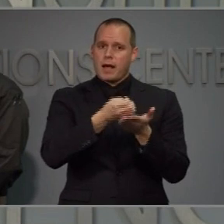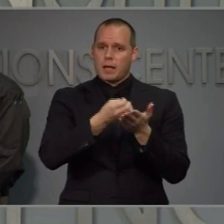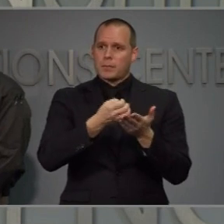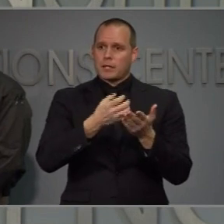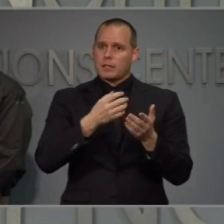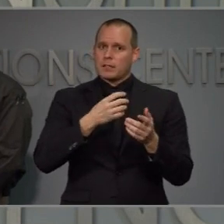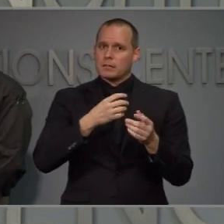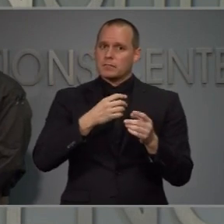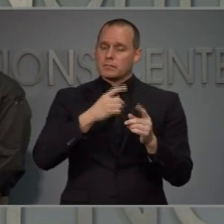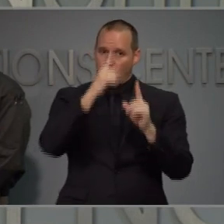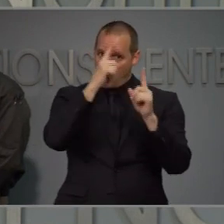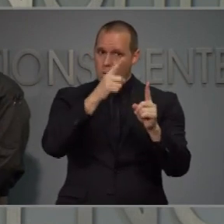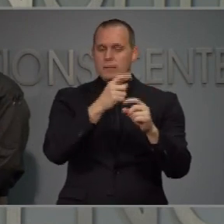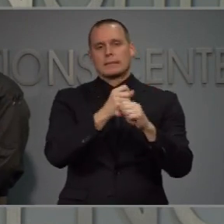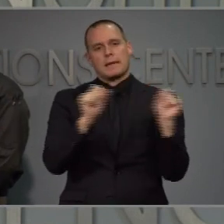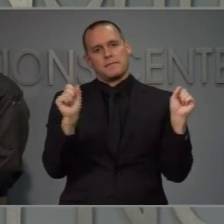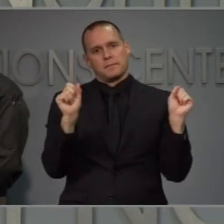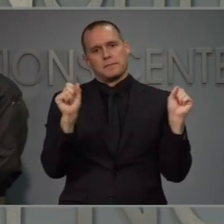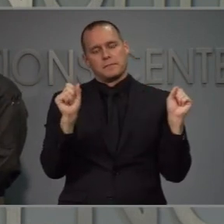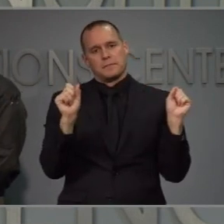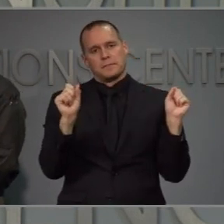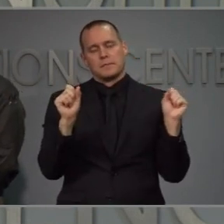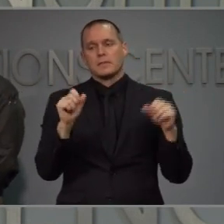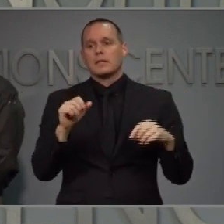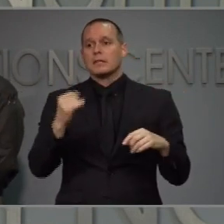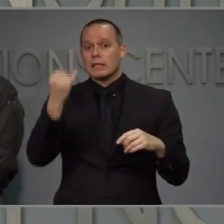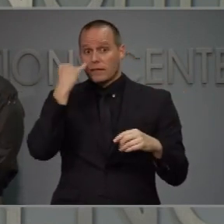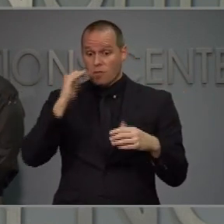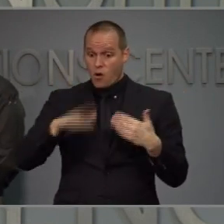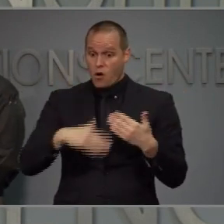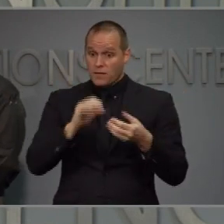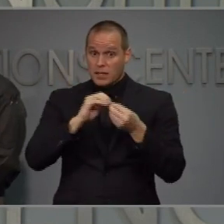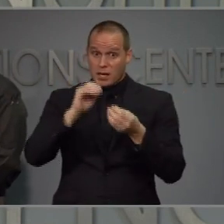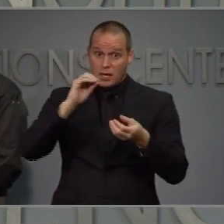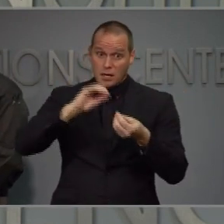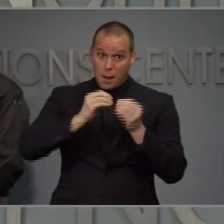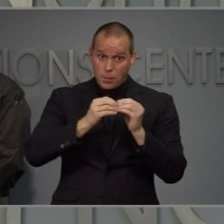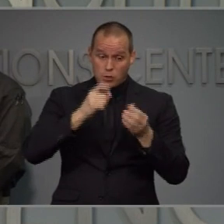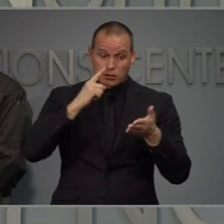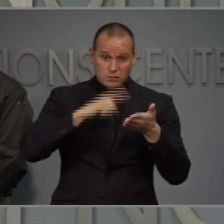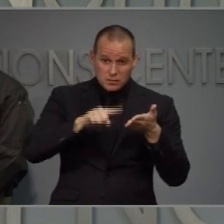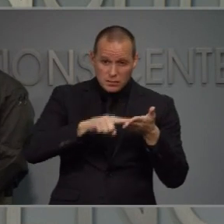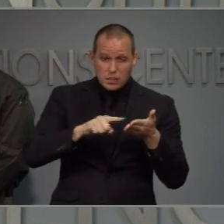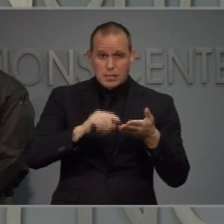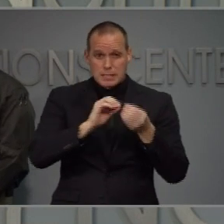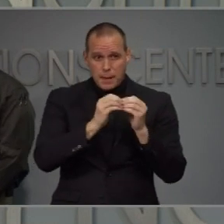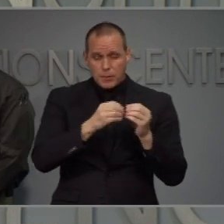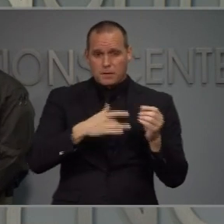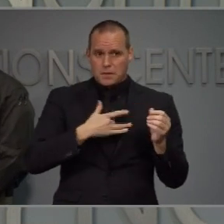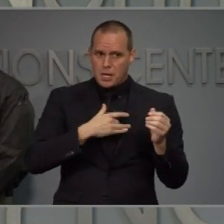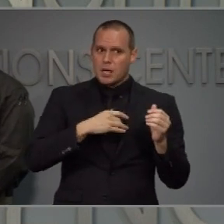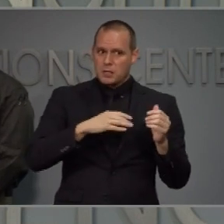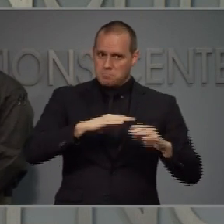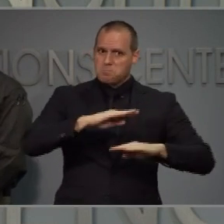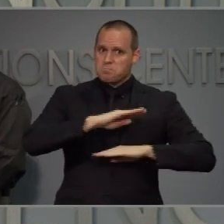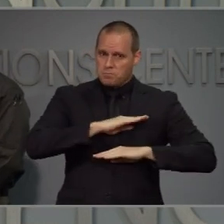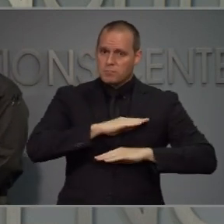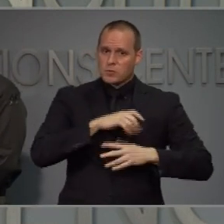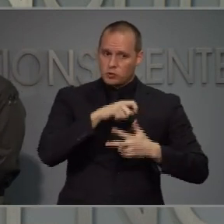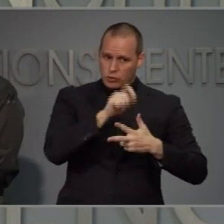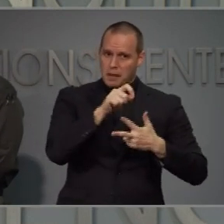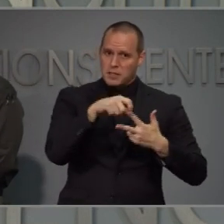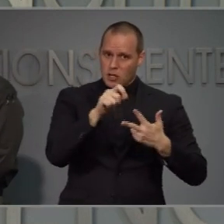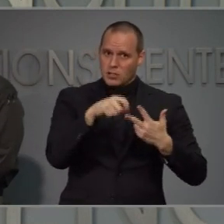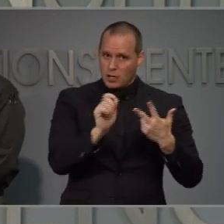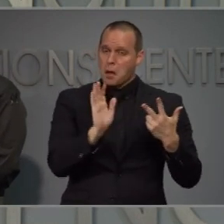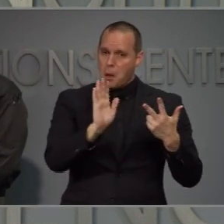way. And if all of the indicators work and we move into phase 2, then these